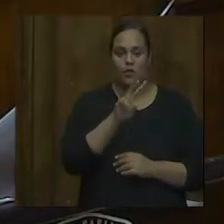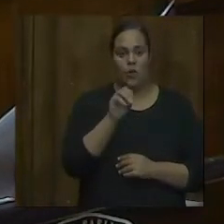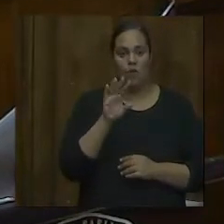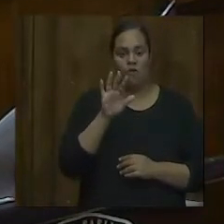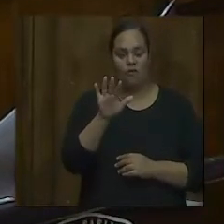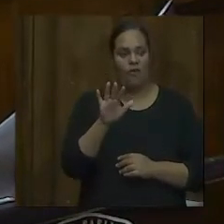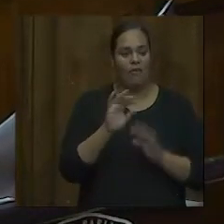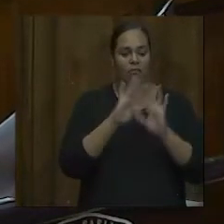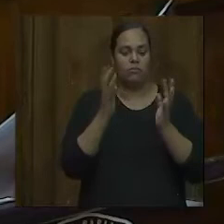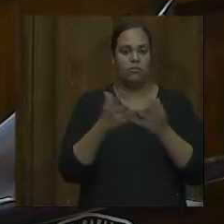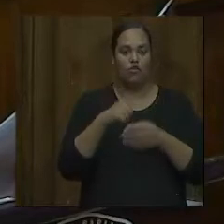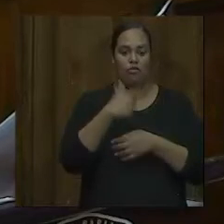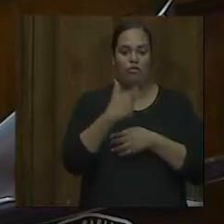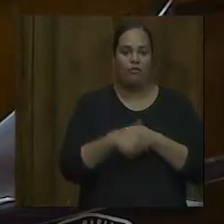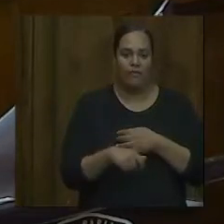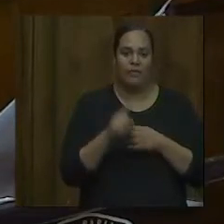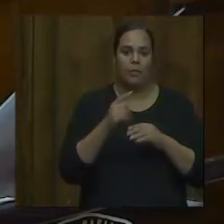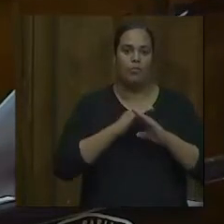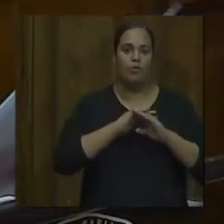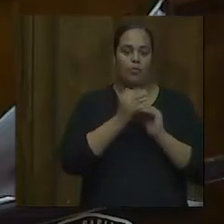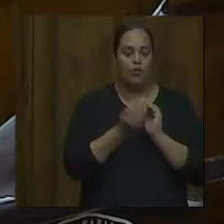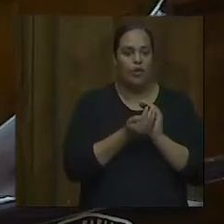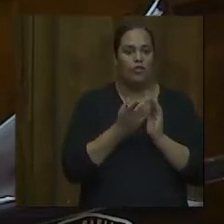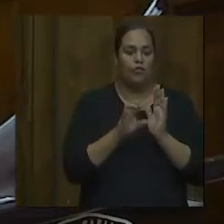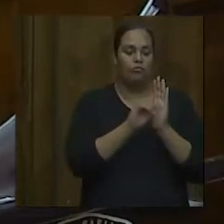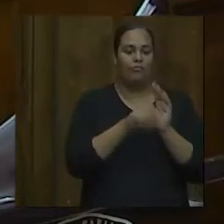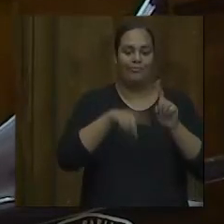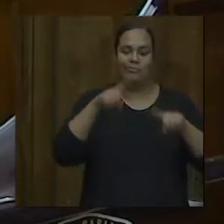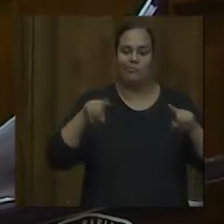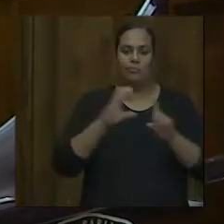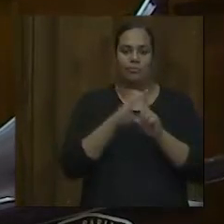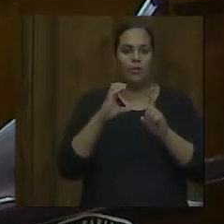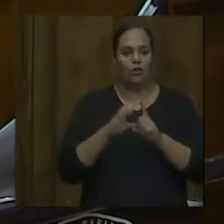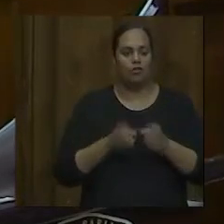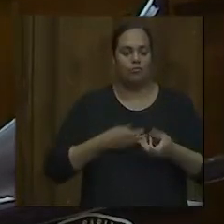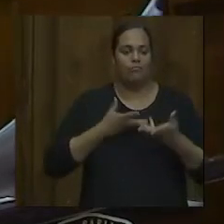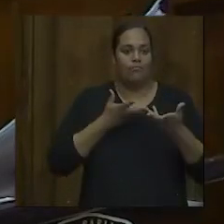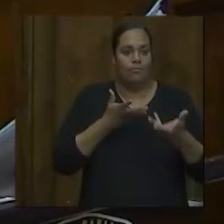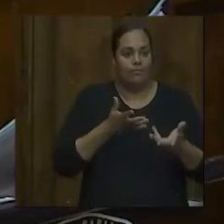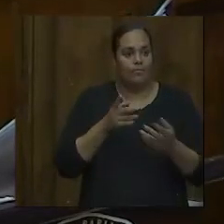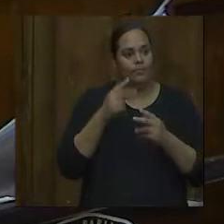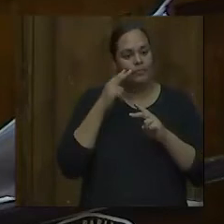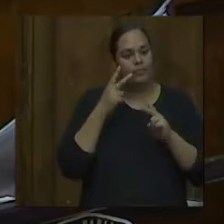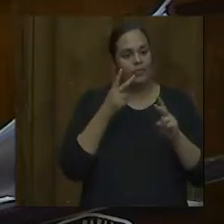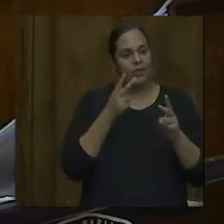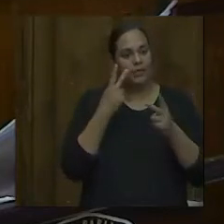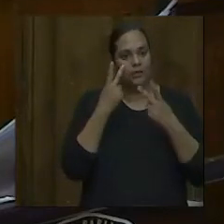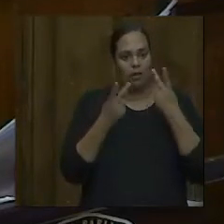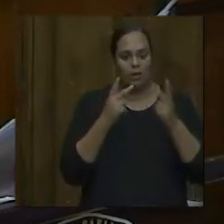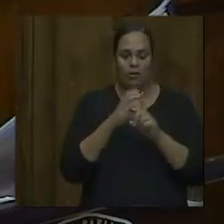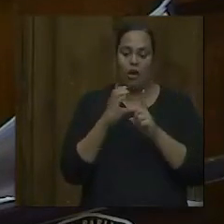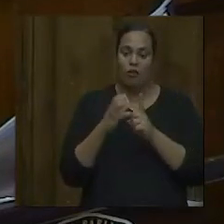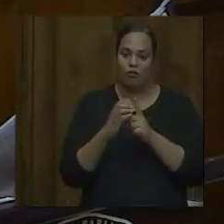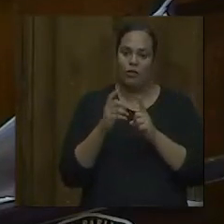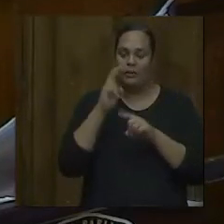2005 UNESCO Global Convention on the Protection and Promotion of Diversity of Cultural Expressions recognizes that culture contributes